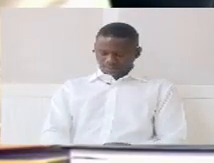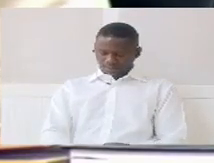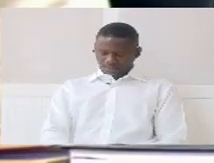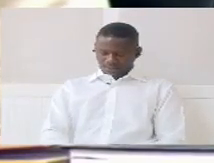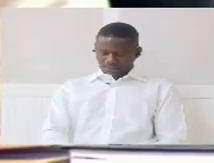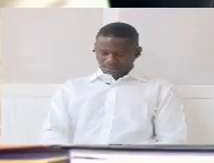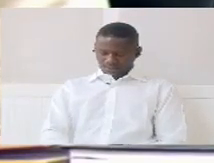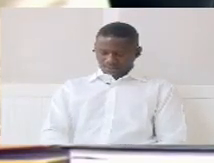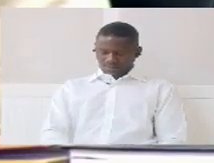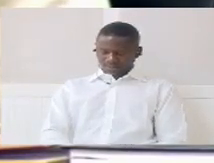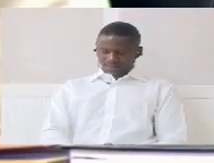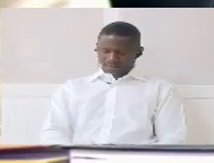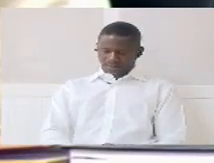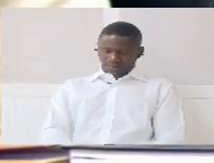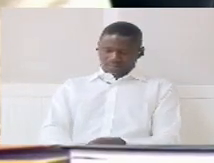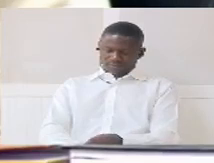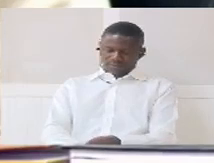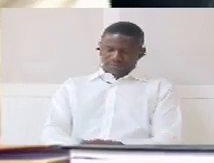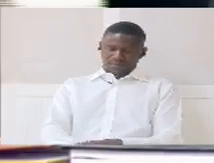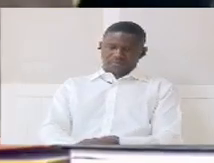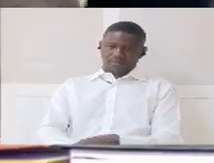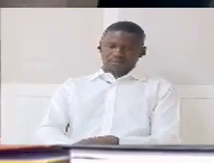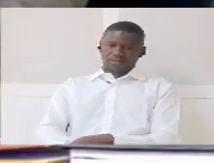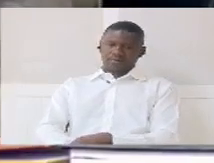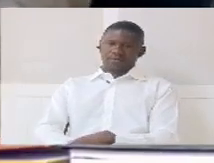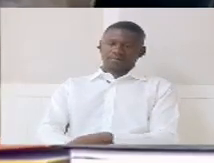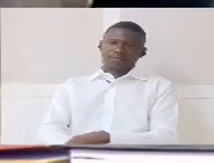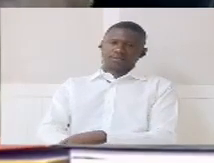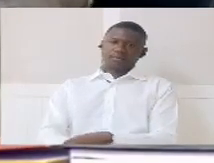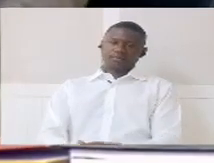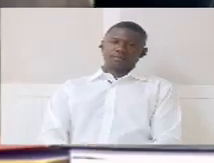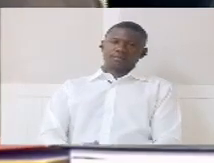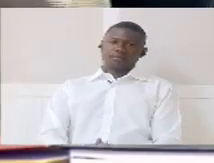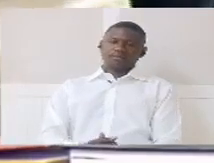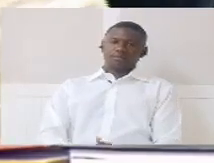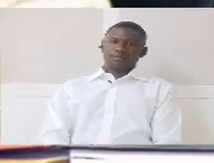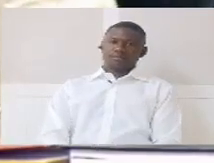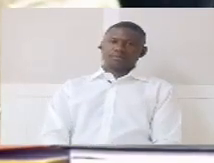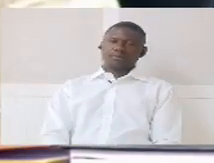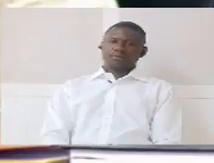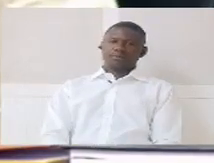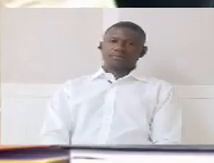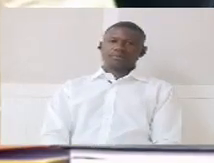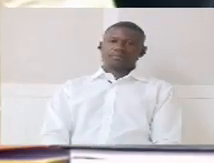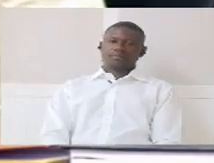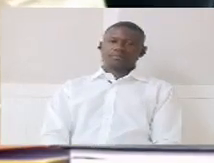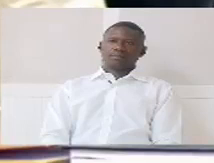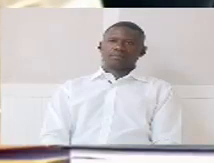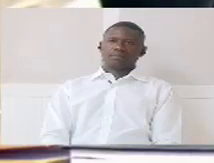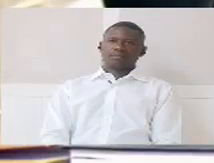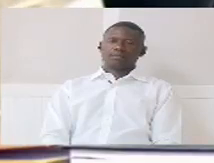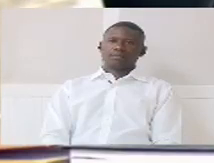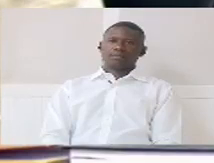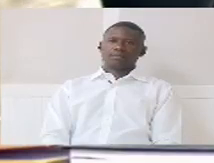nkulu tanoti mentata sabu hanila domoro latinya menkata kela saya sababoti ya ni